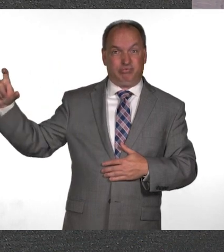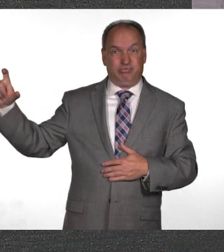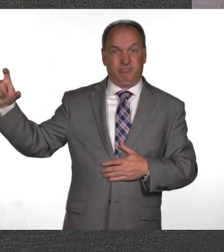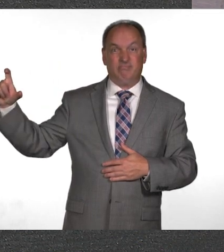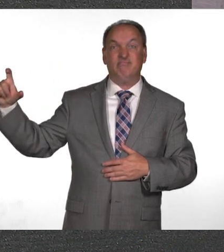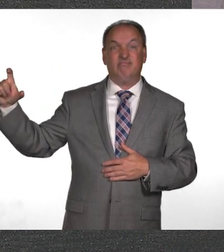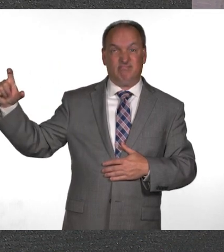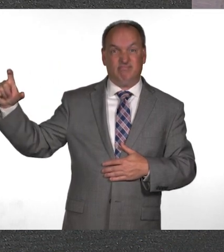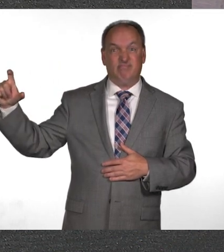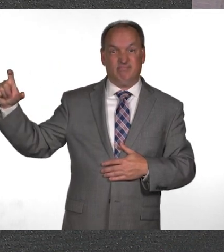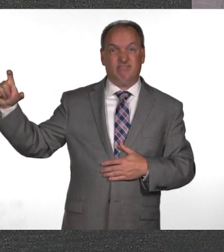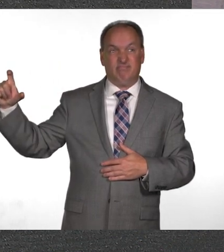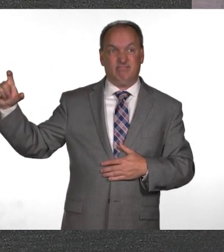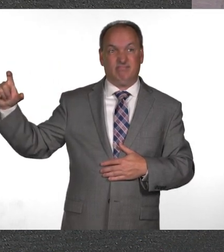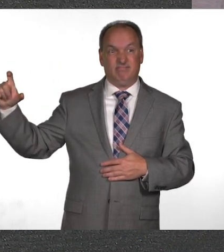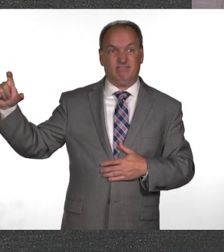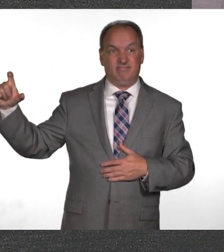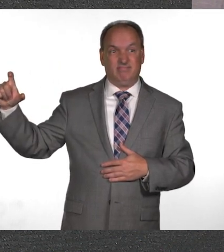really big.